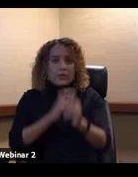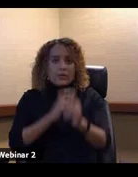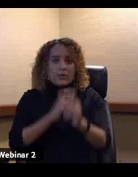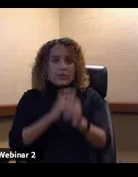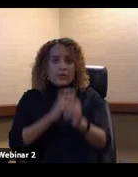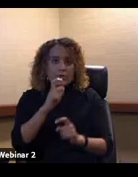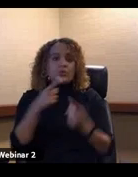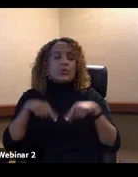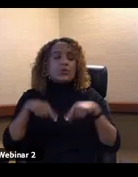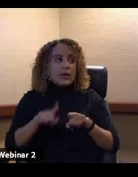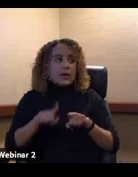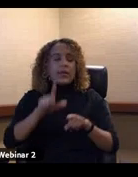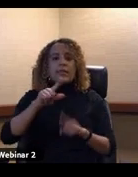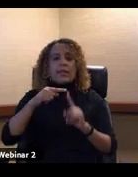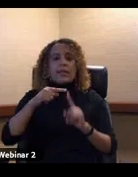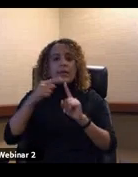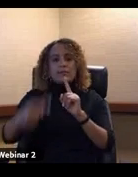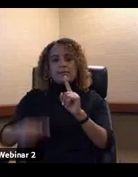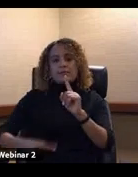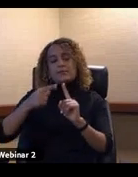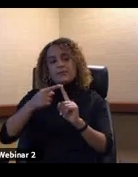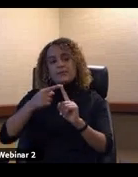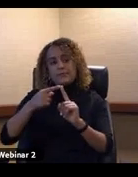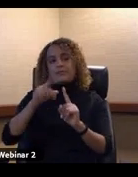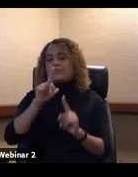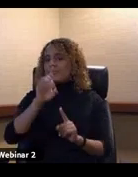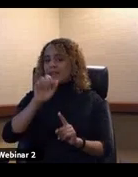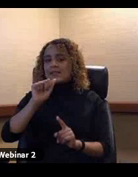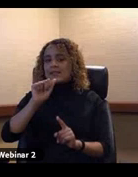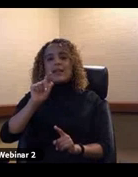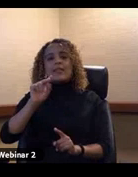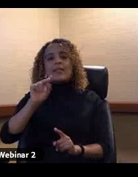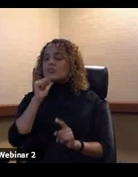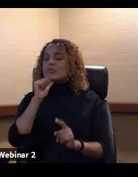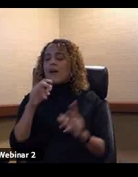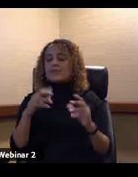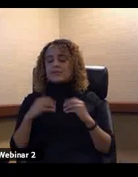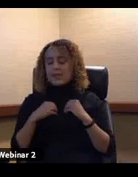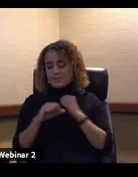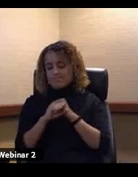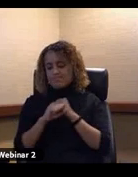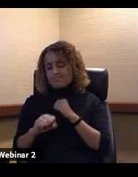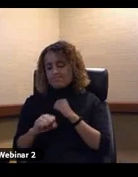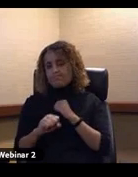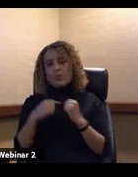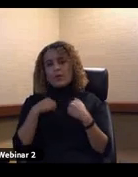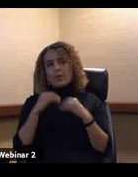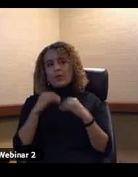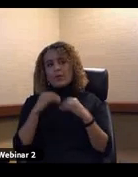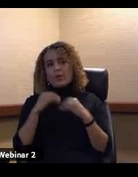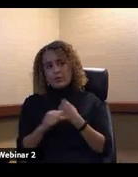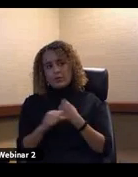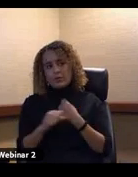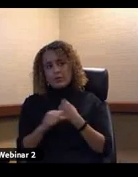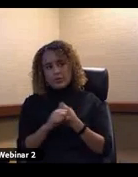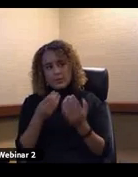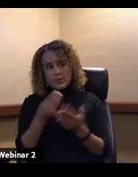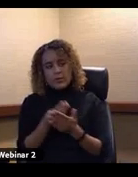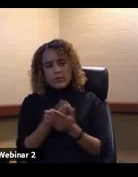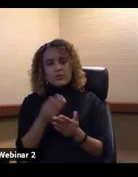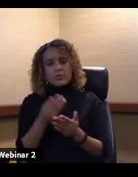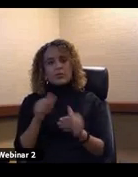during this lapse in appropriation, and deadlines will not be extended. But that is our office. We have Know Your Money and are able